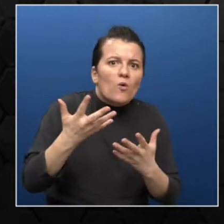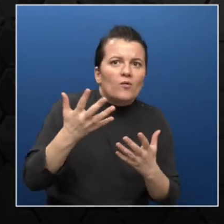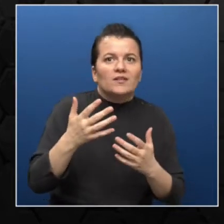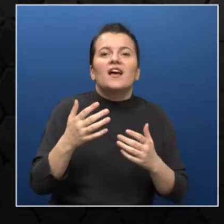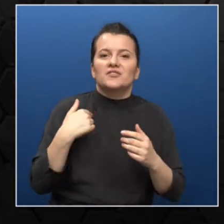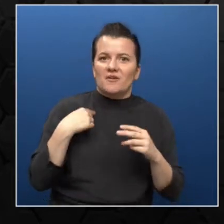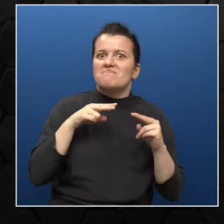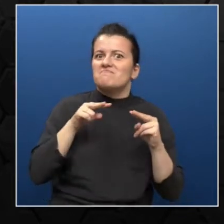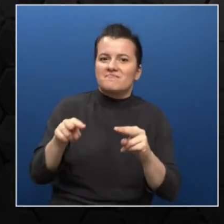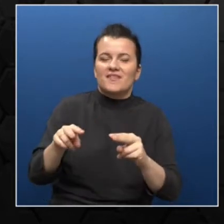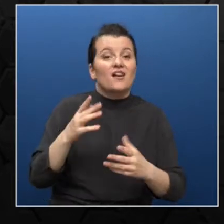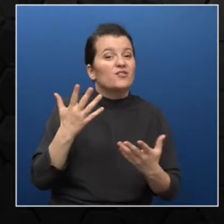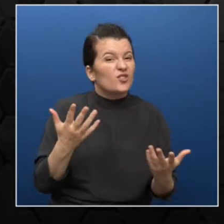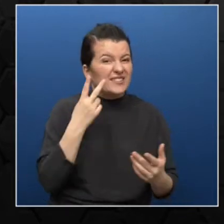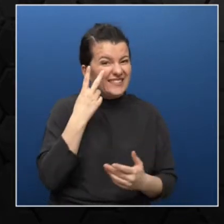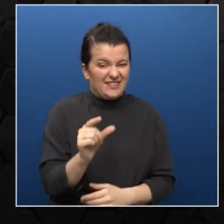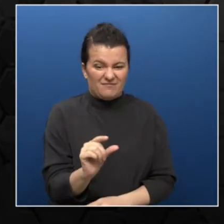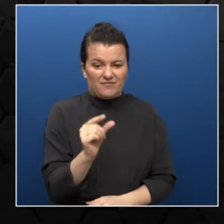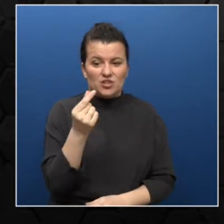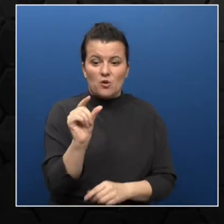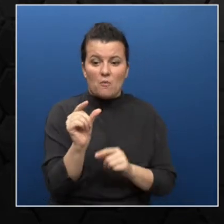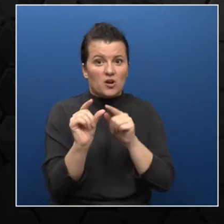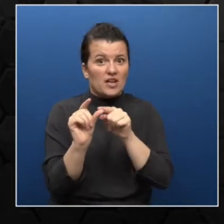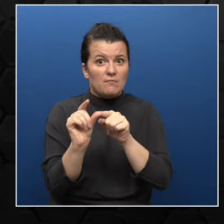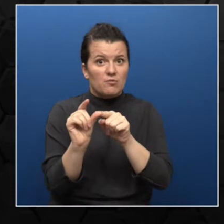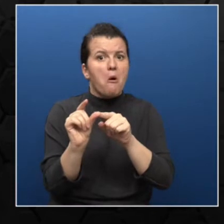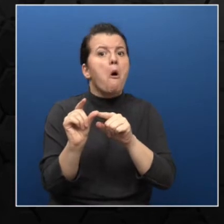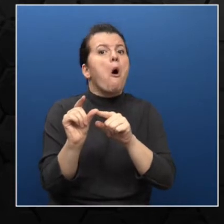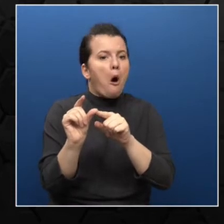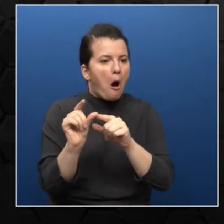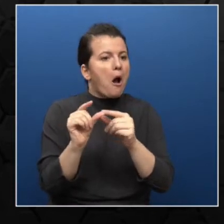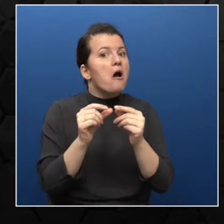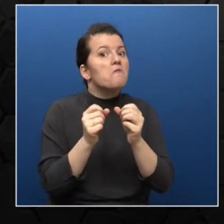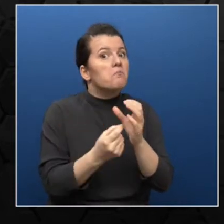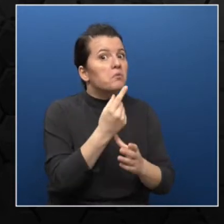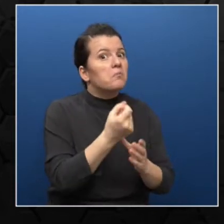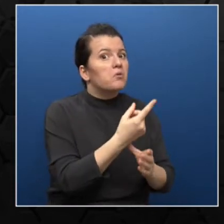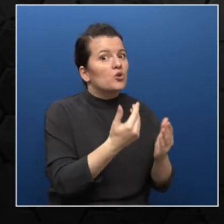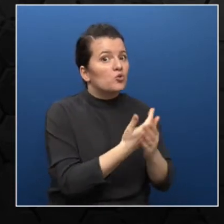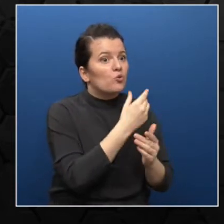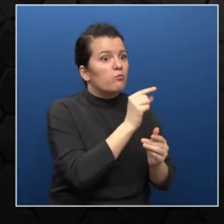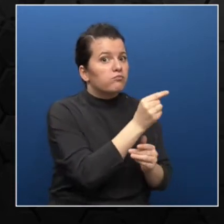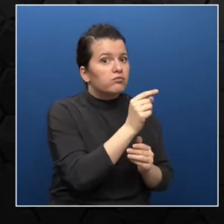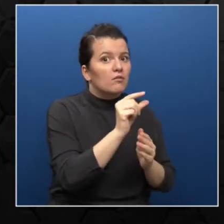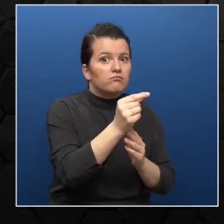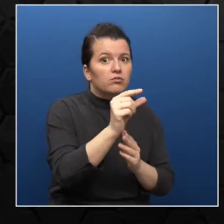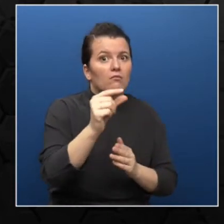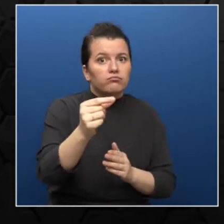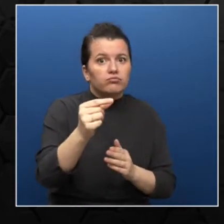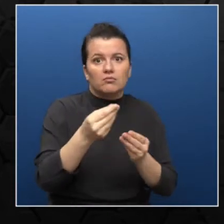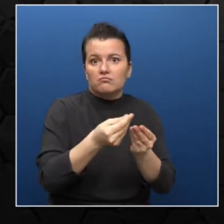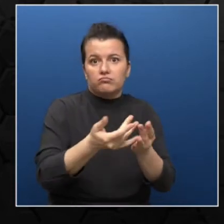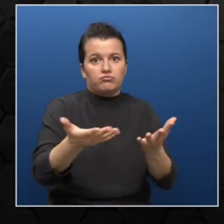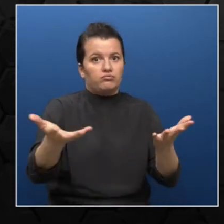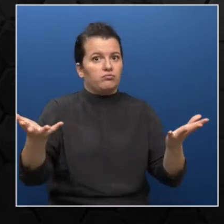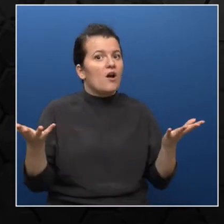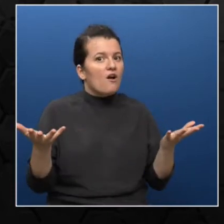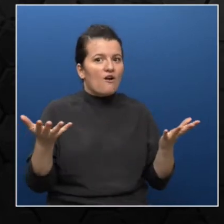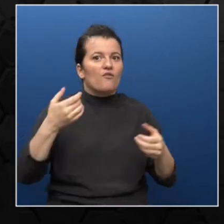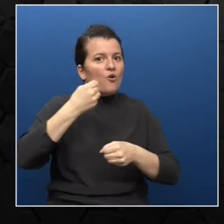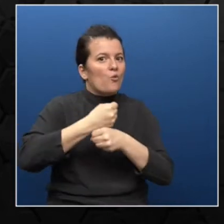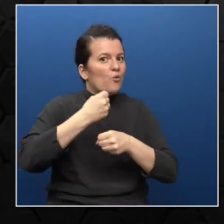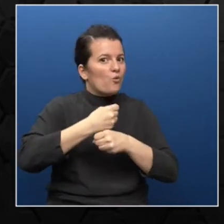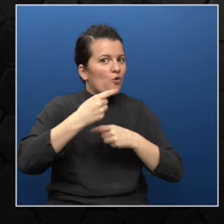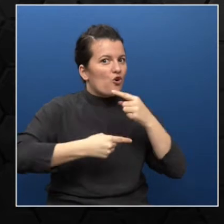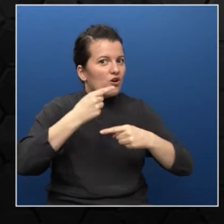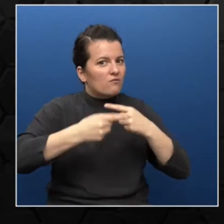smaller microchips which were dedicated to reacting to the certain wake word, and using that wake